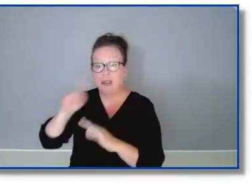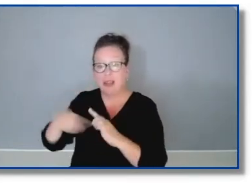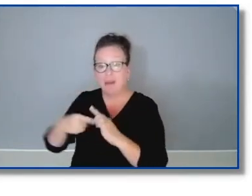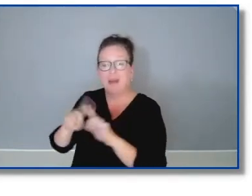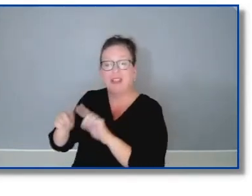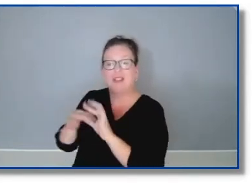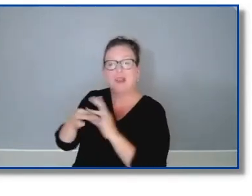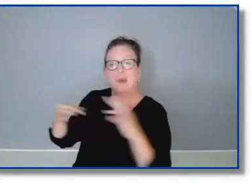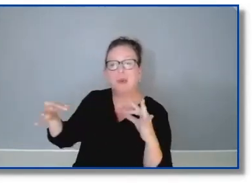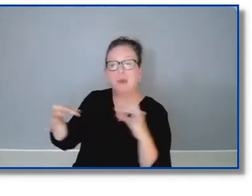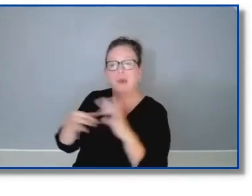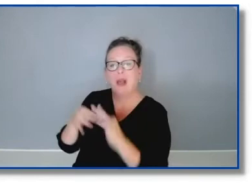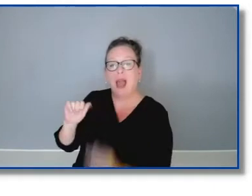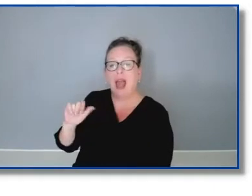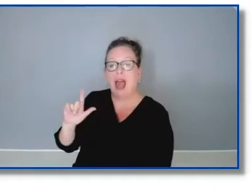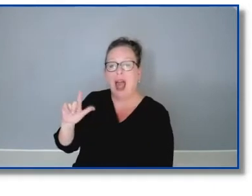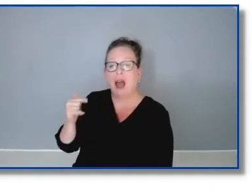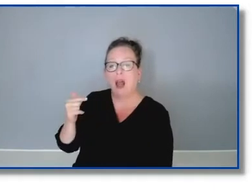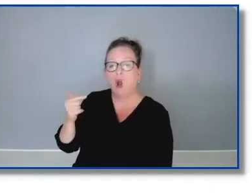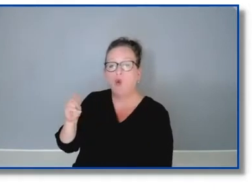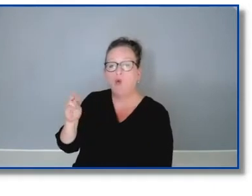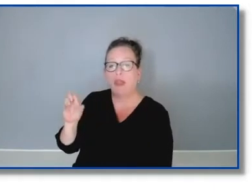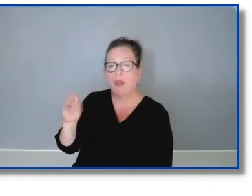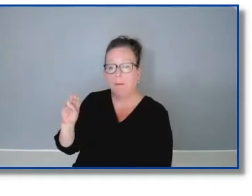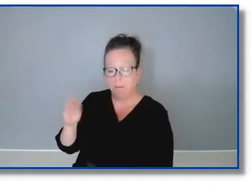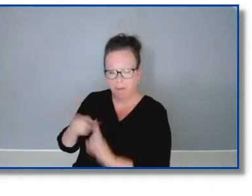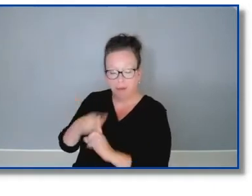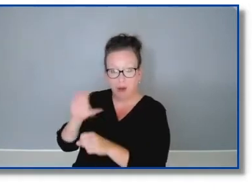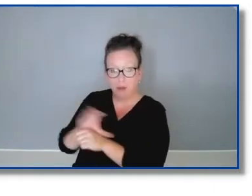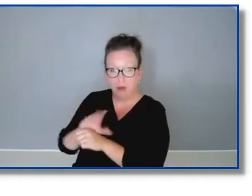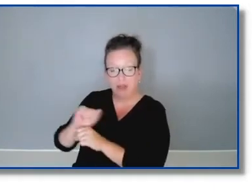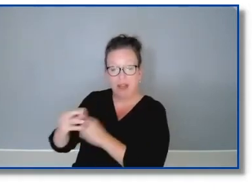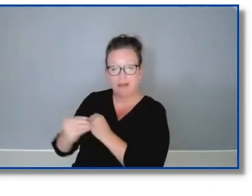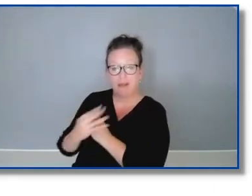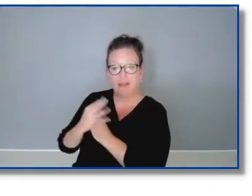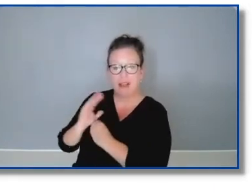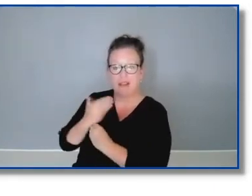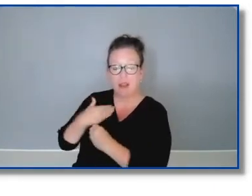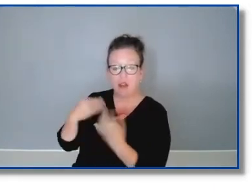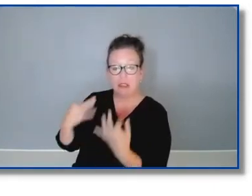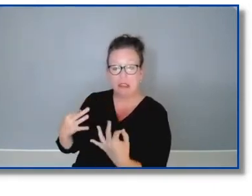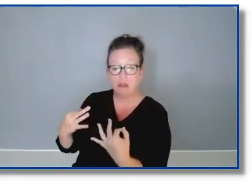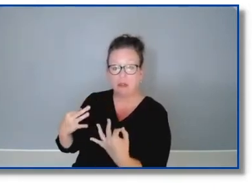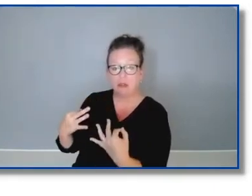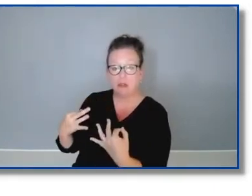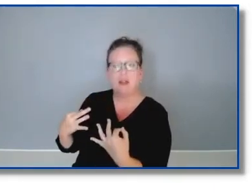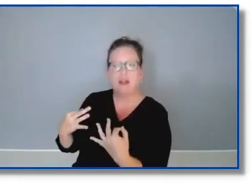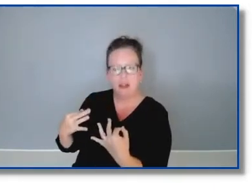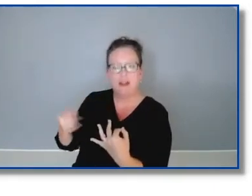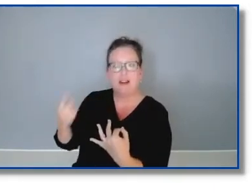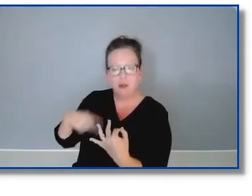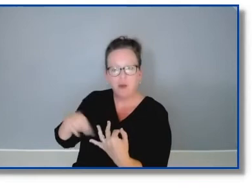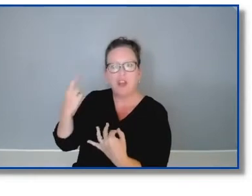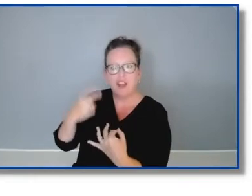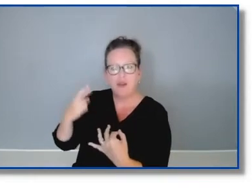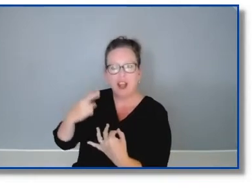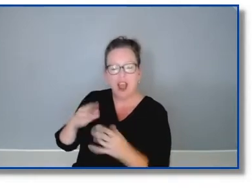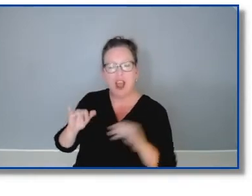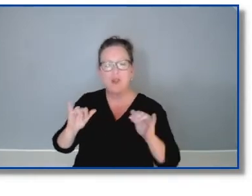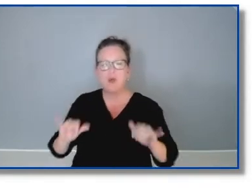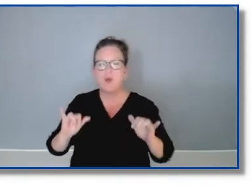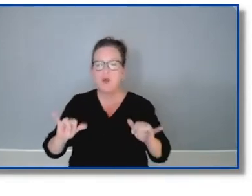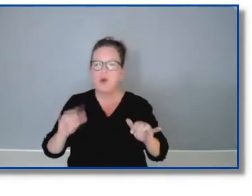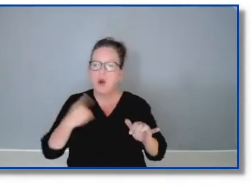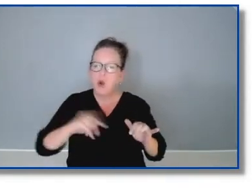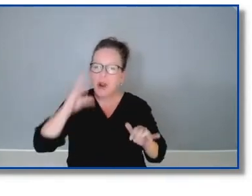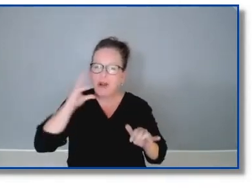decisions, we realize that we are being hacked both from the inside and from the outside, and